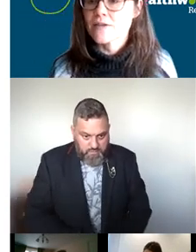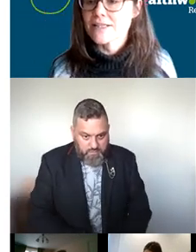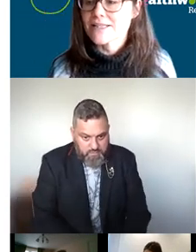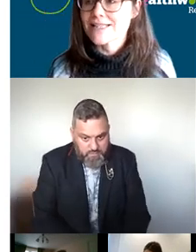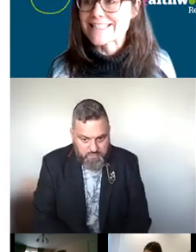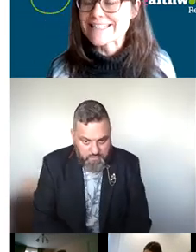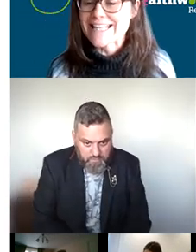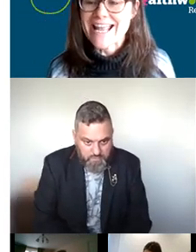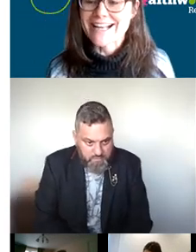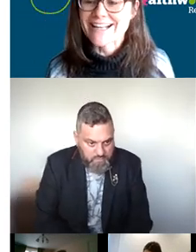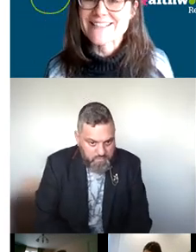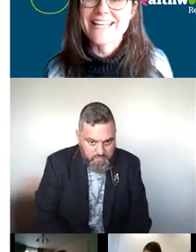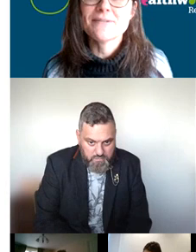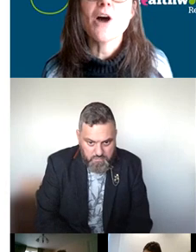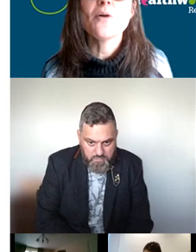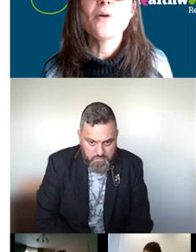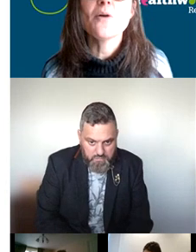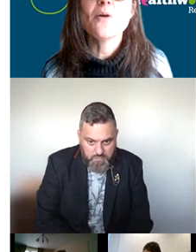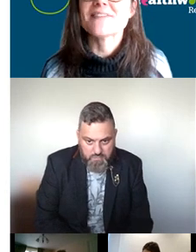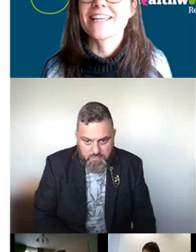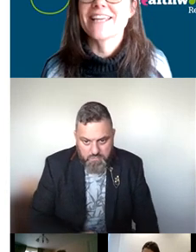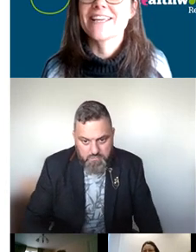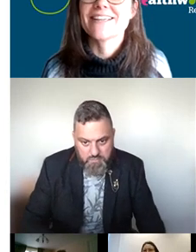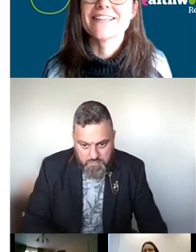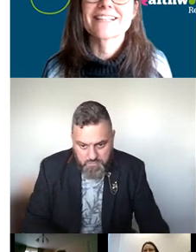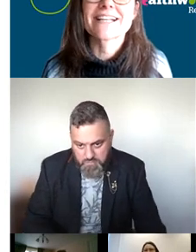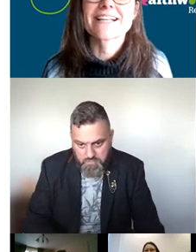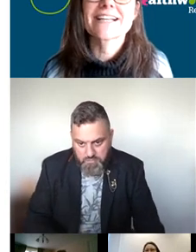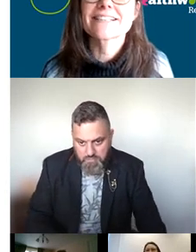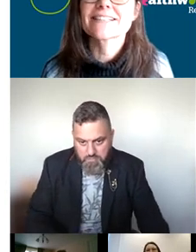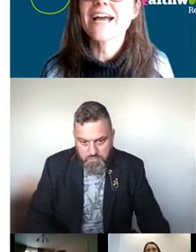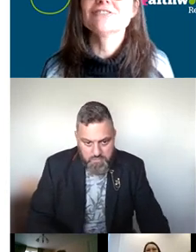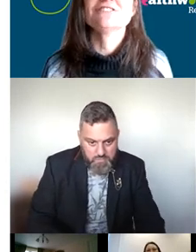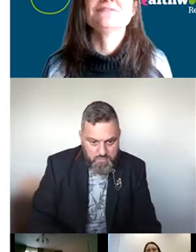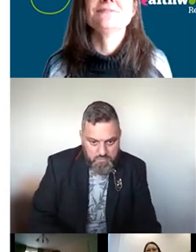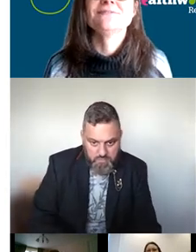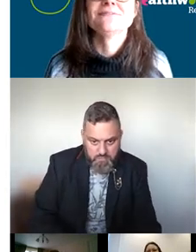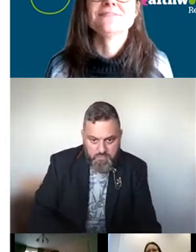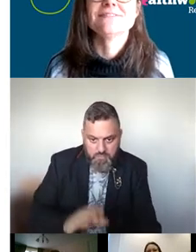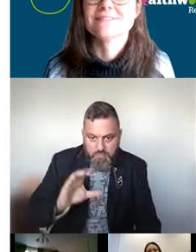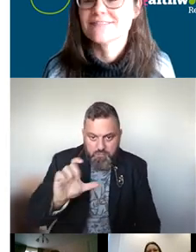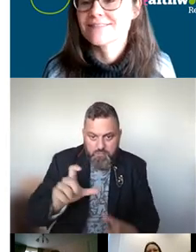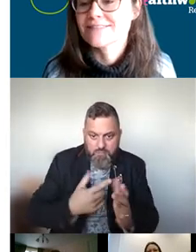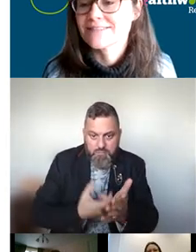I can't see anyone. Oh, there we are. Thank you. Carol.